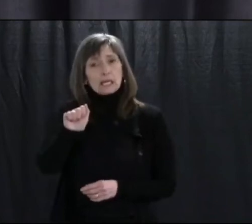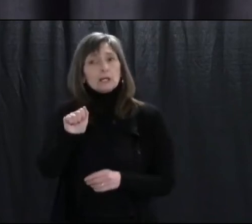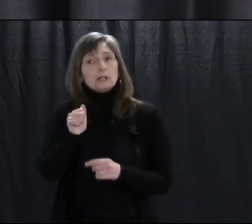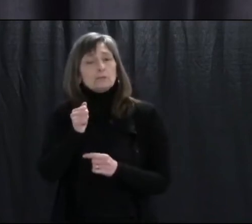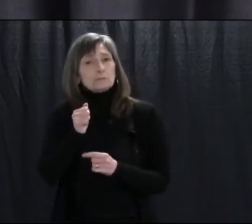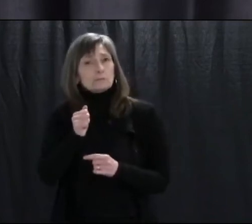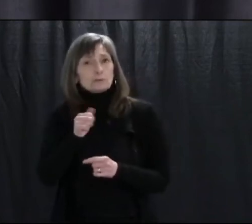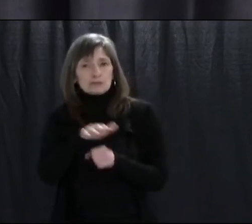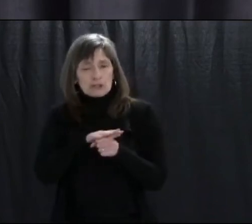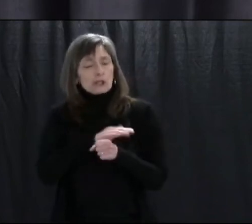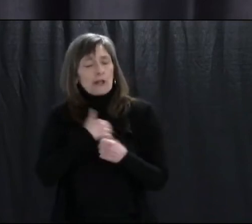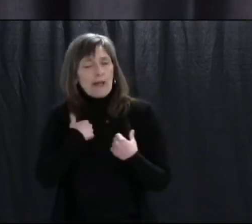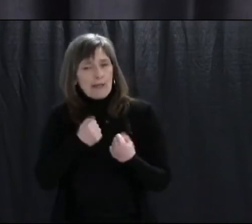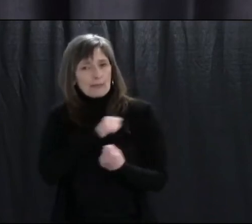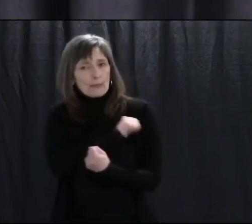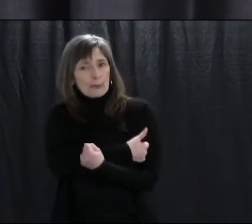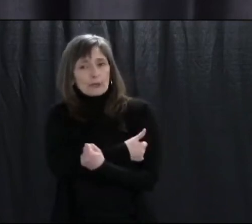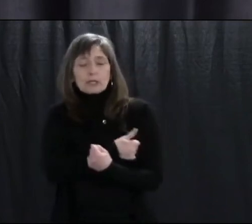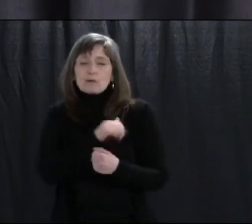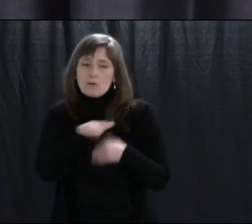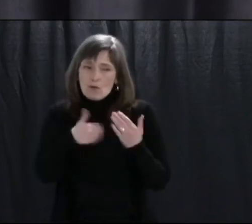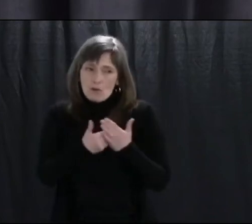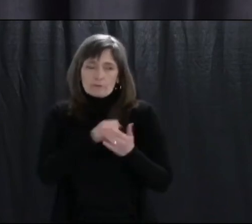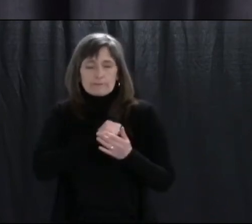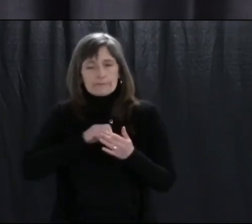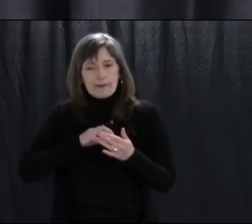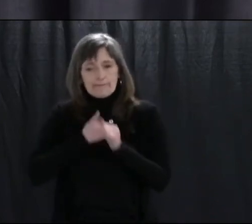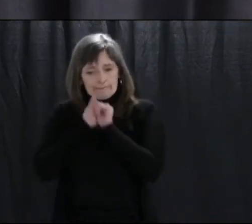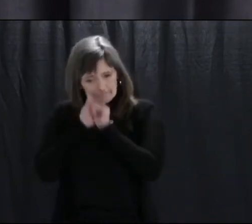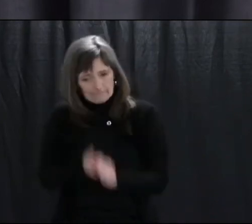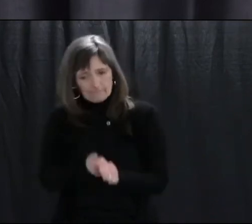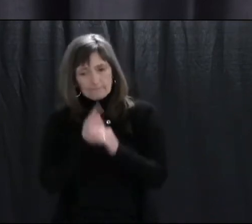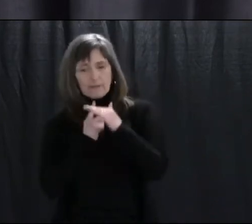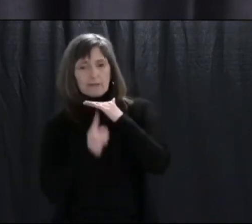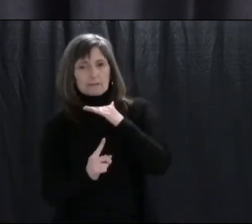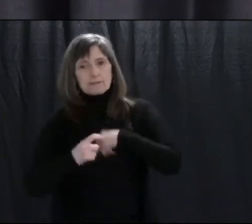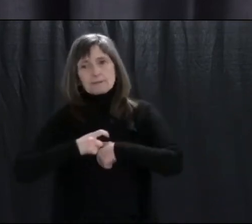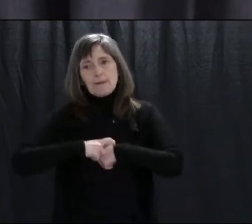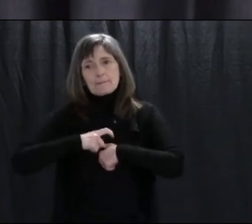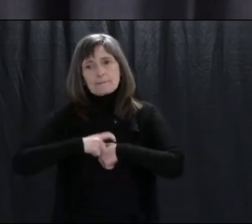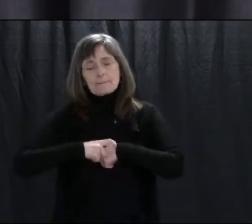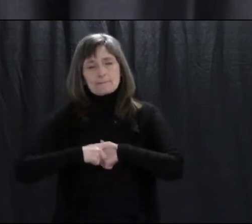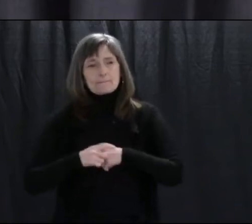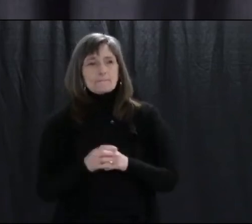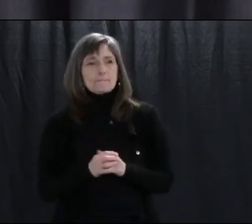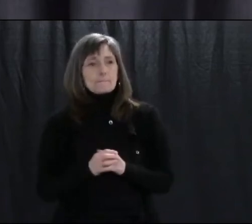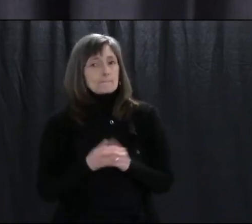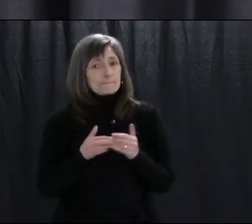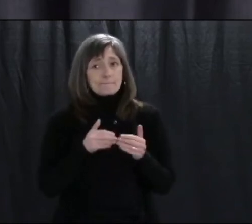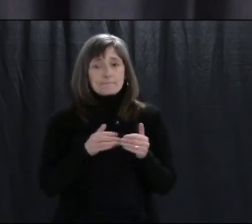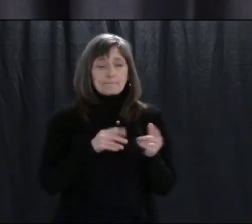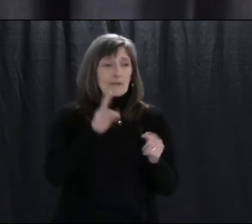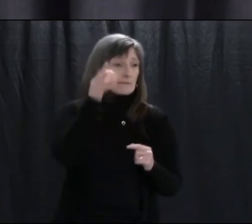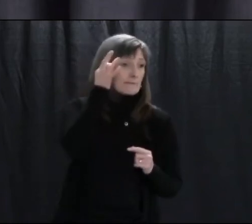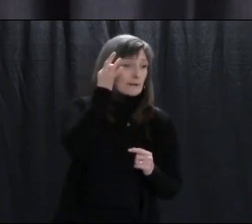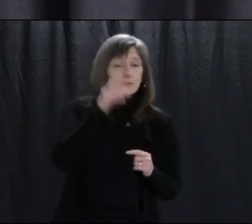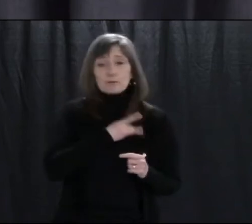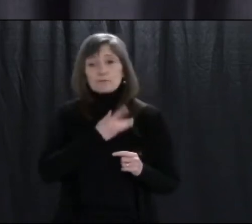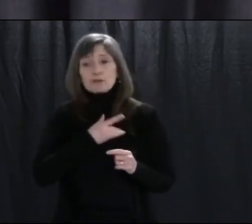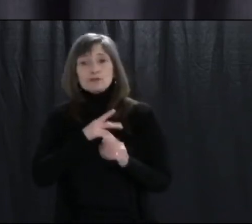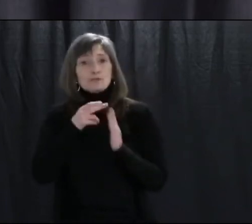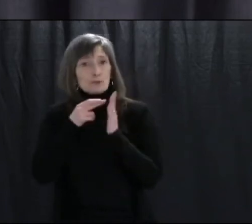that staff should comply with the requirements under both federal and provincial recommendations